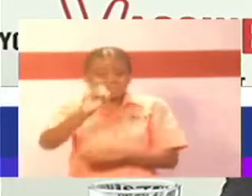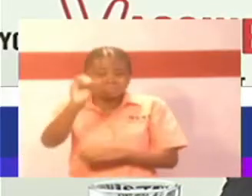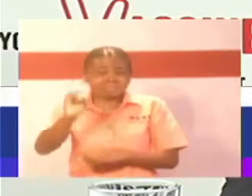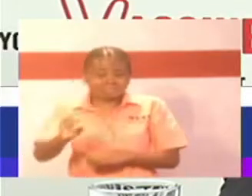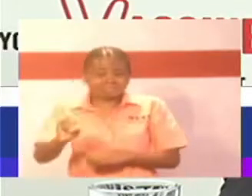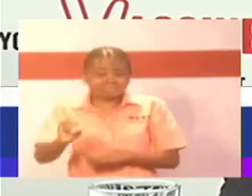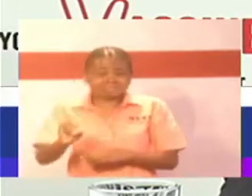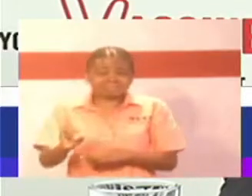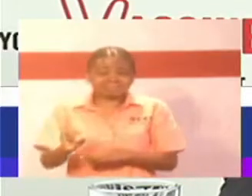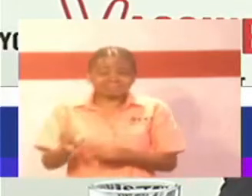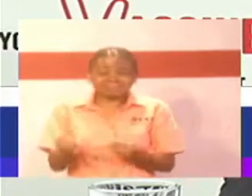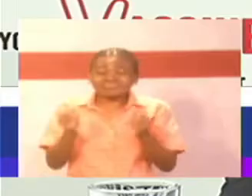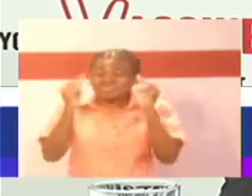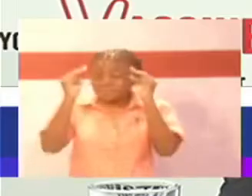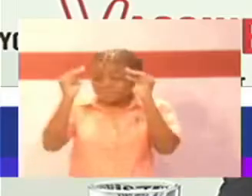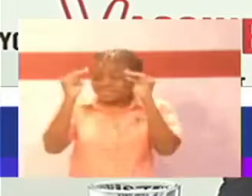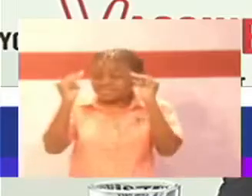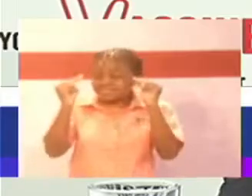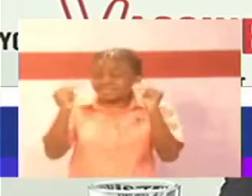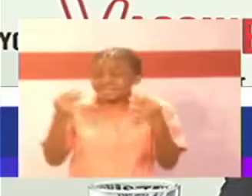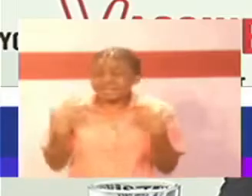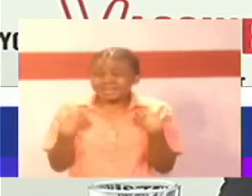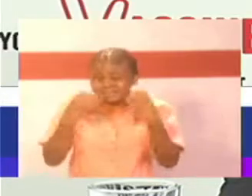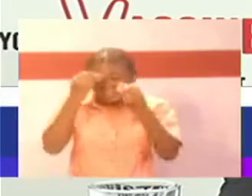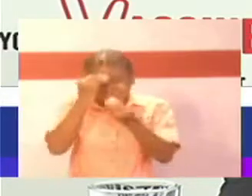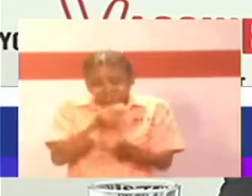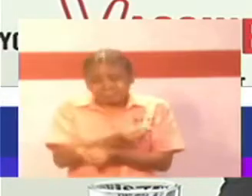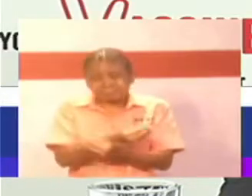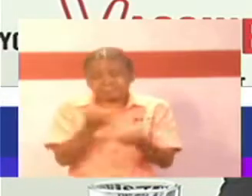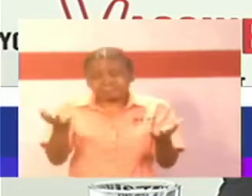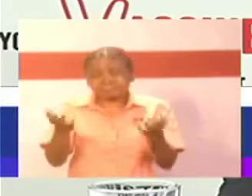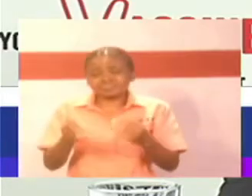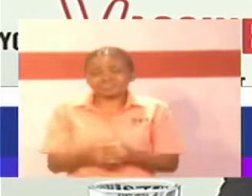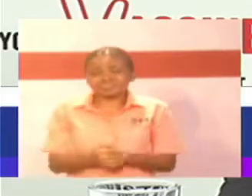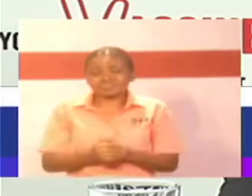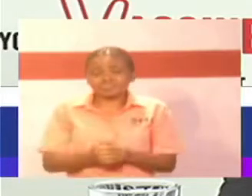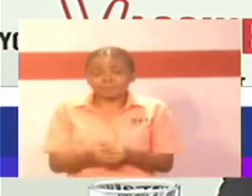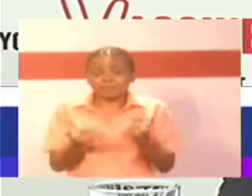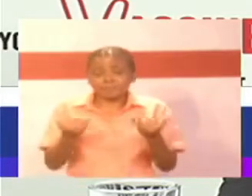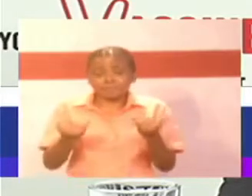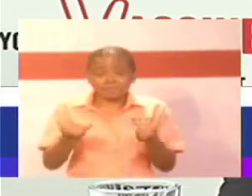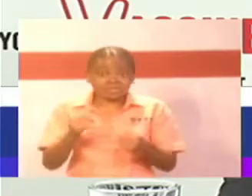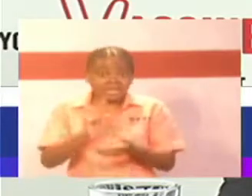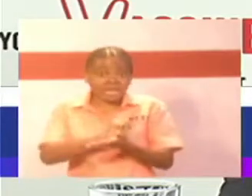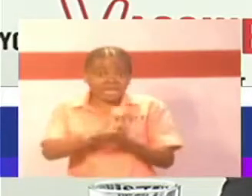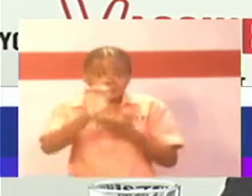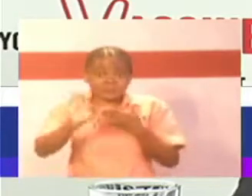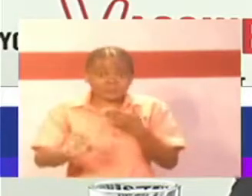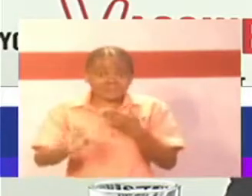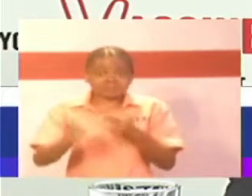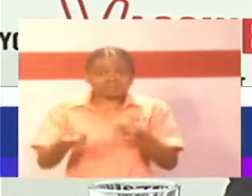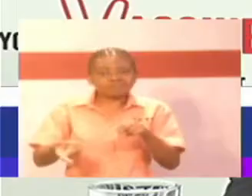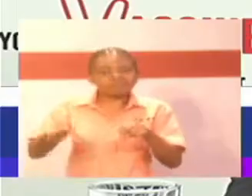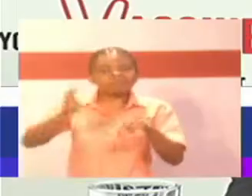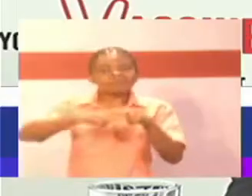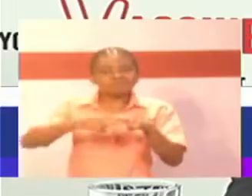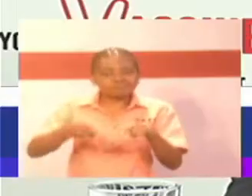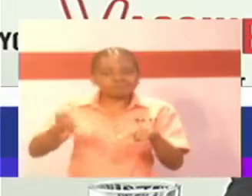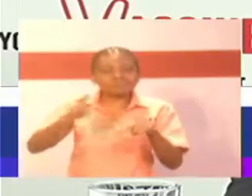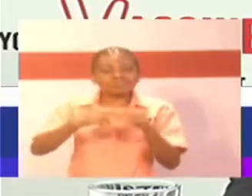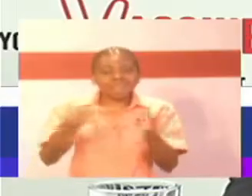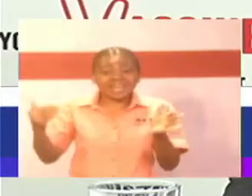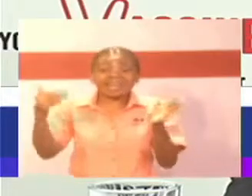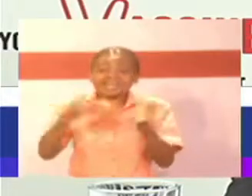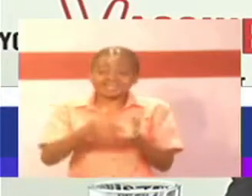this on Saturday. Over the weekend, we again increased capacity to manage the increased demand for